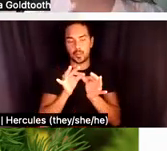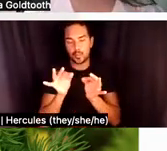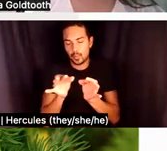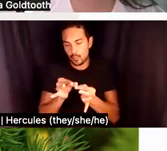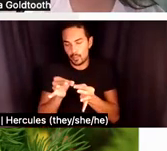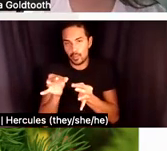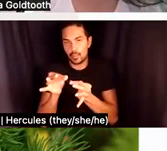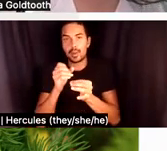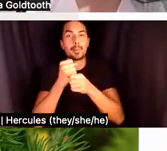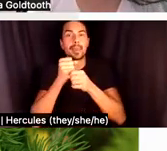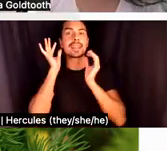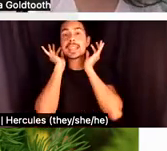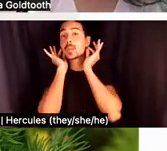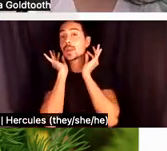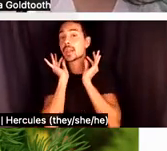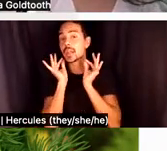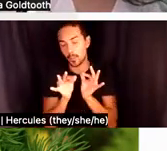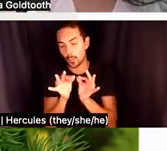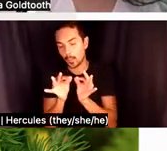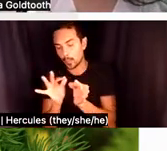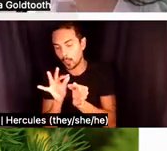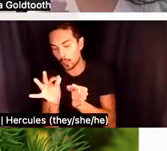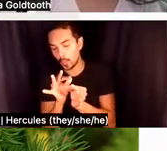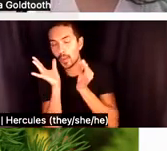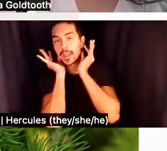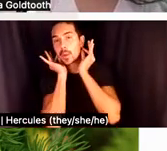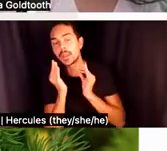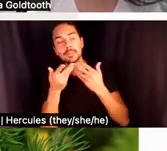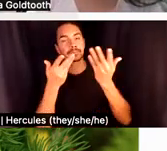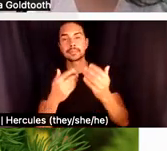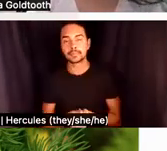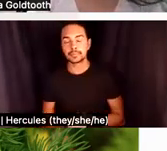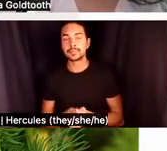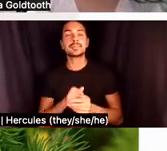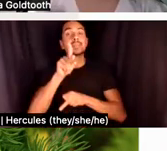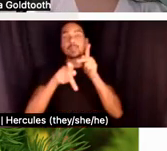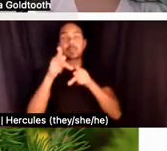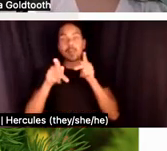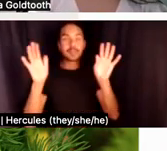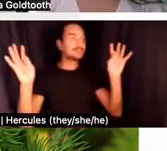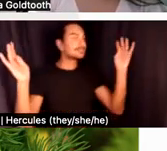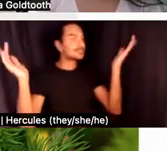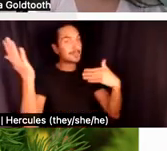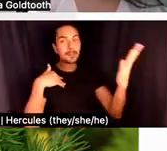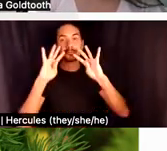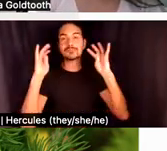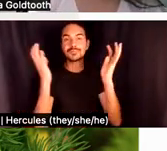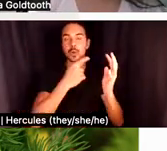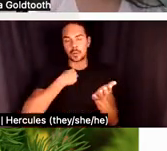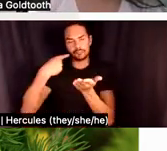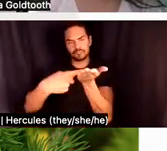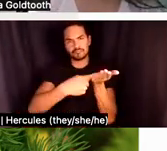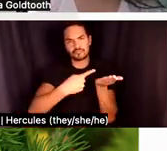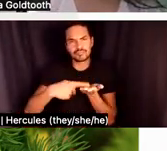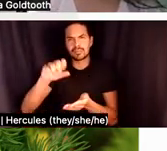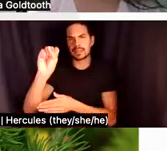like earrings. And so people would be doing beadwork while we're having these conversations.